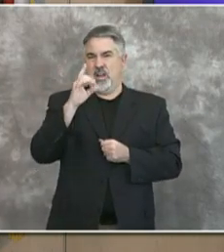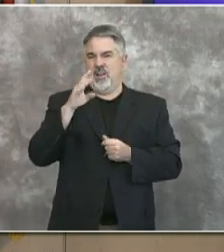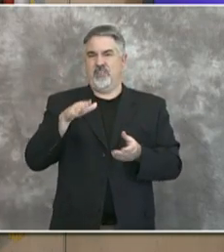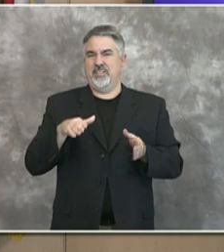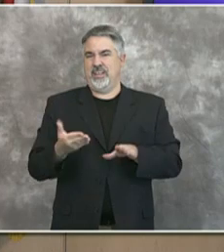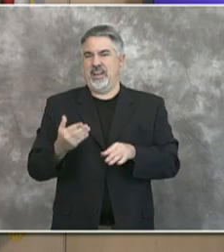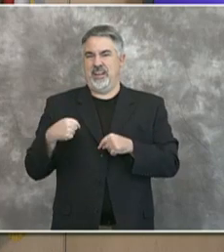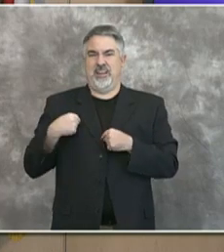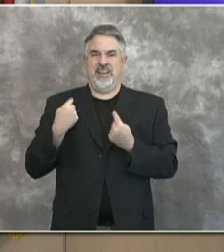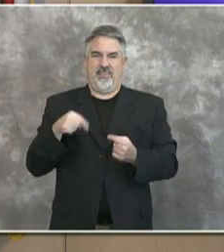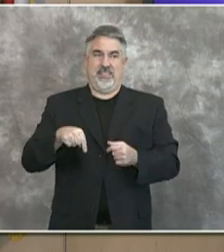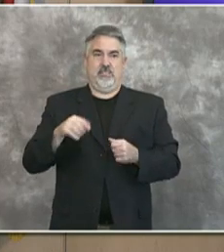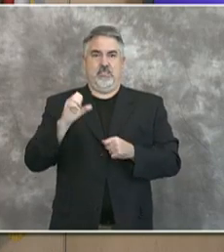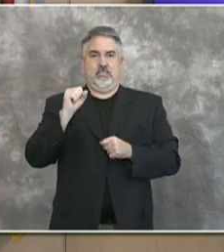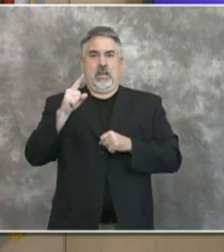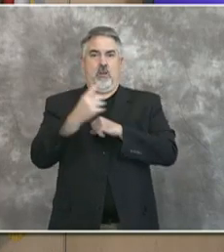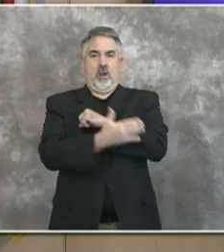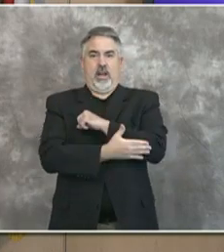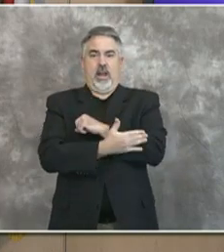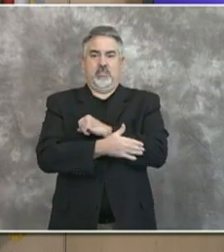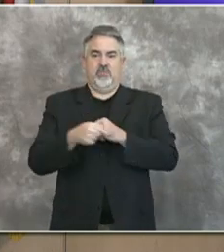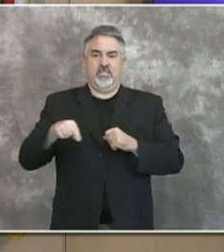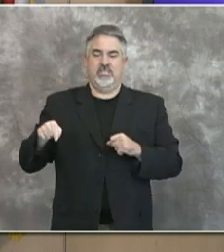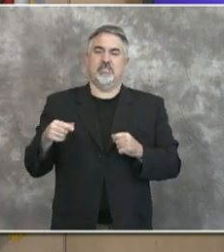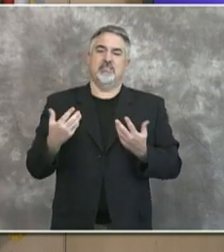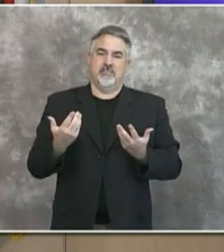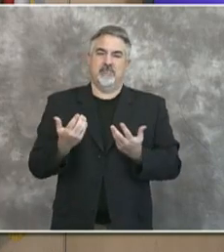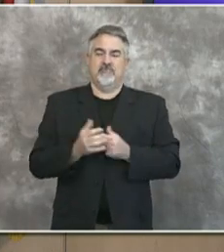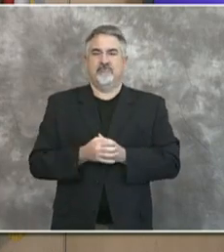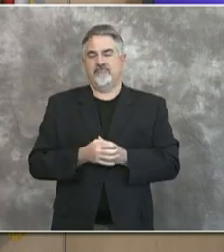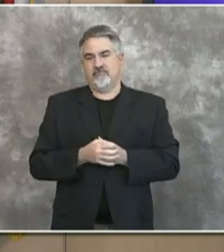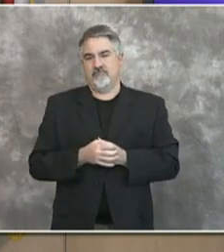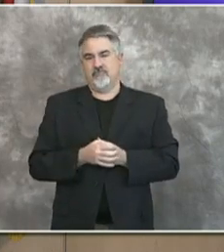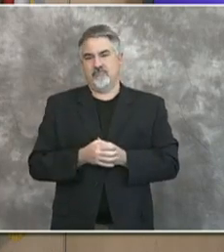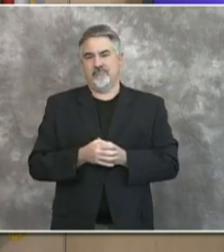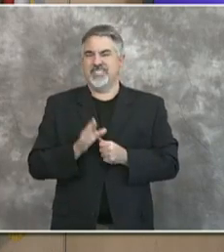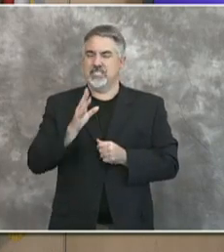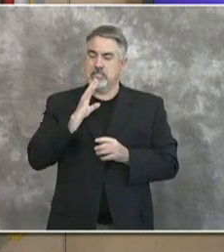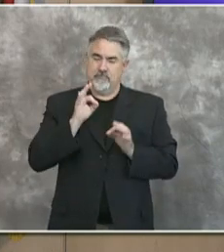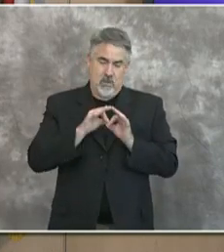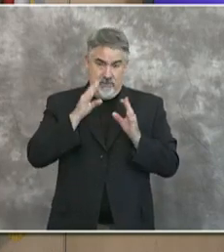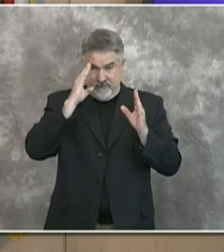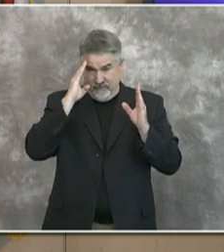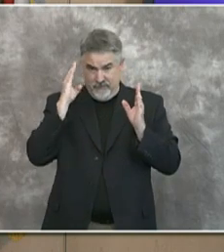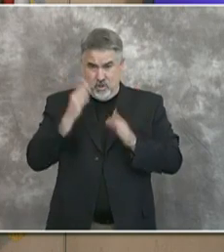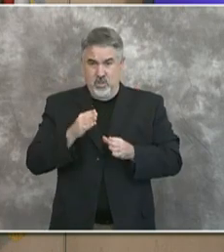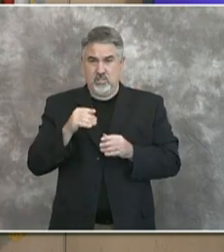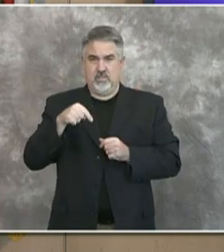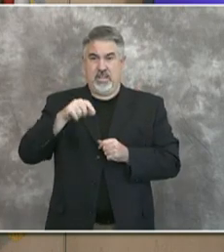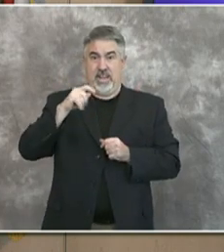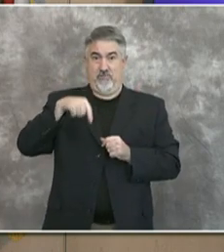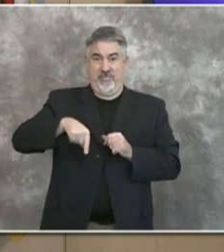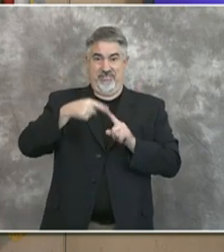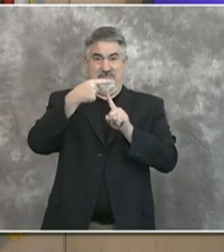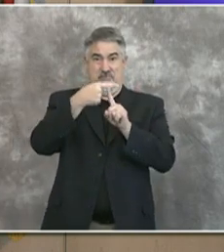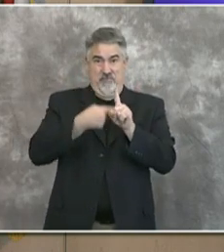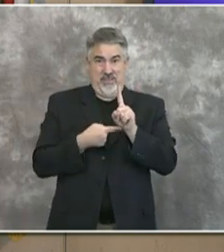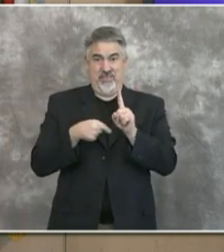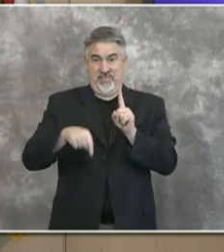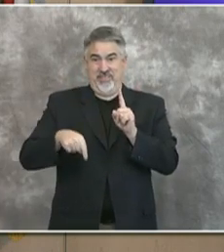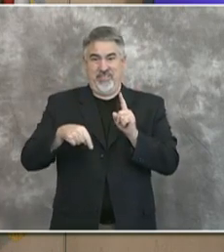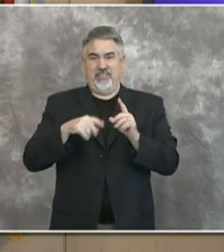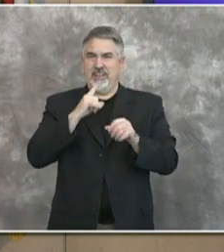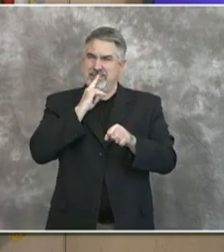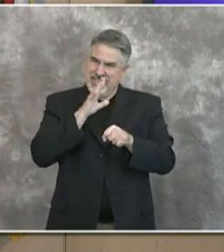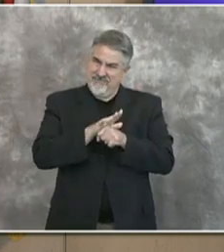what all of these numbers tell us is that we have to continue our focused month of April being one of action and one of commitment, one